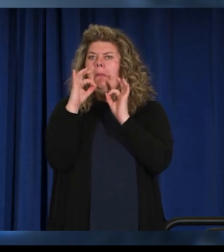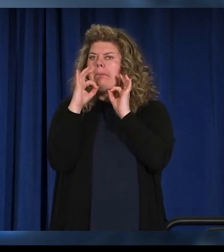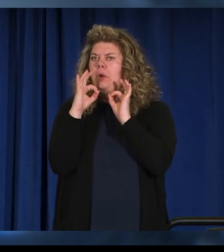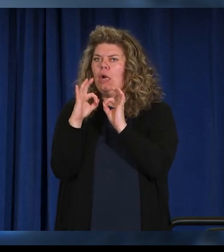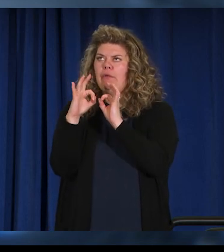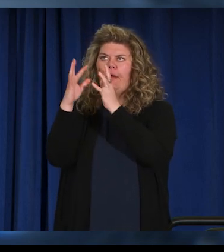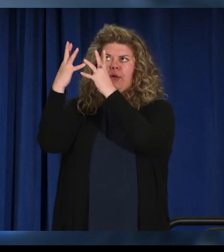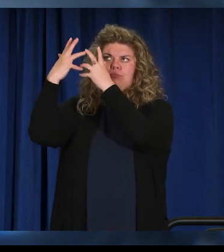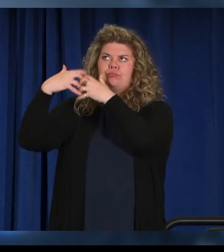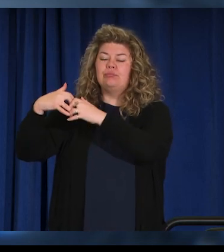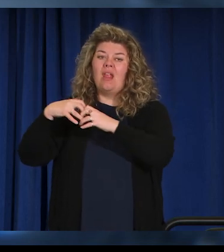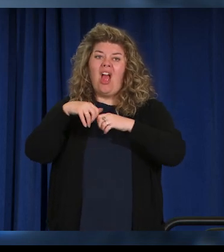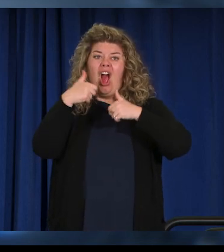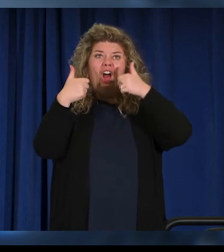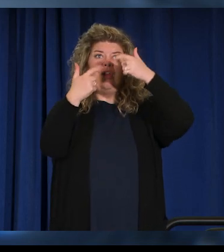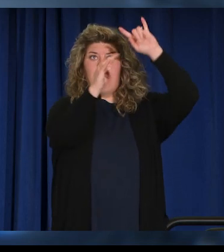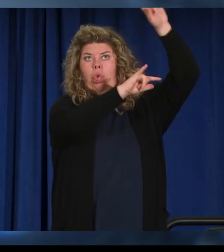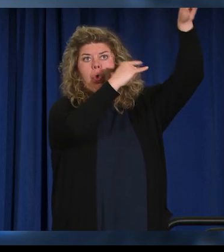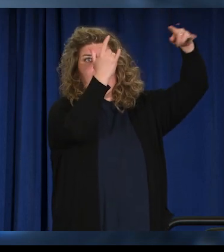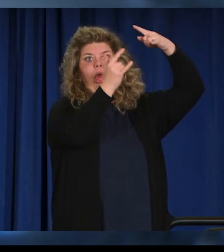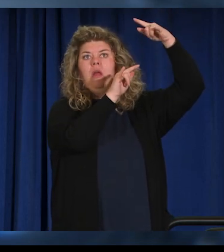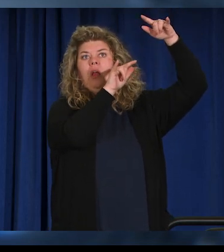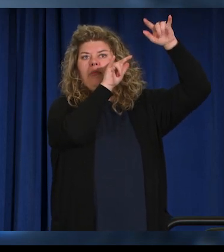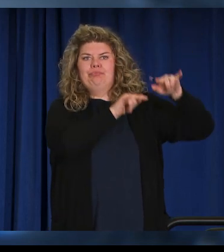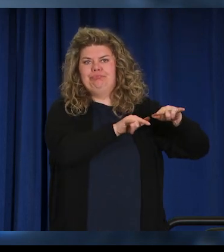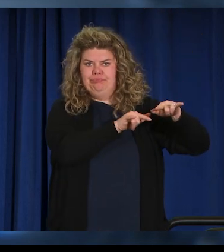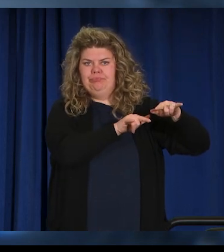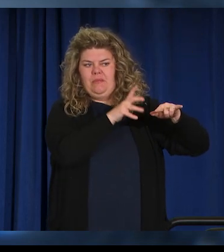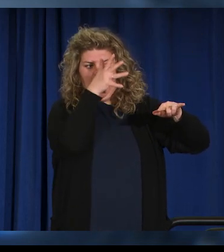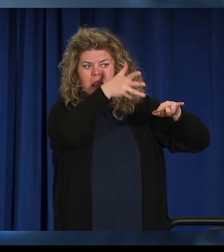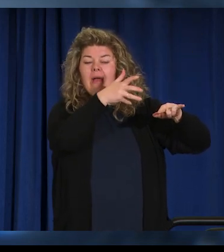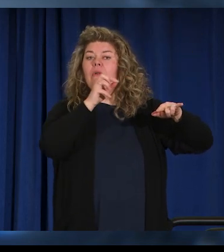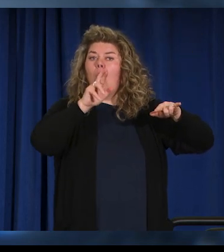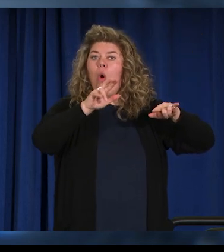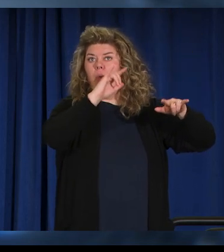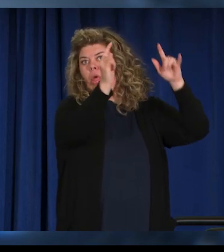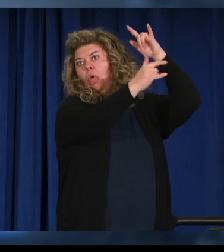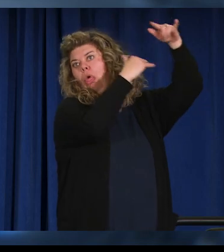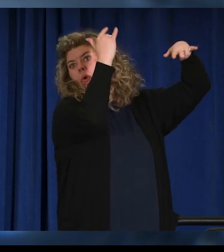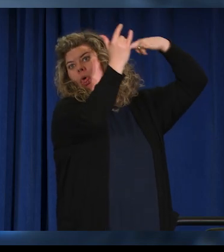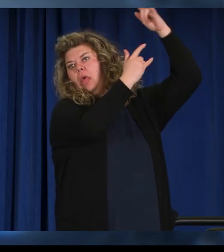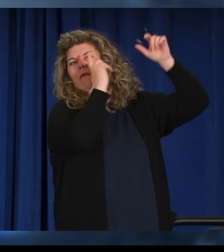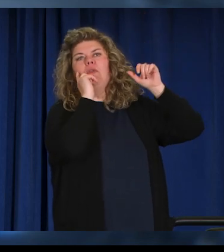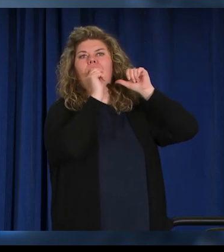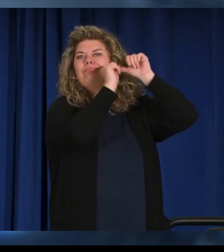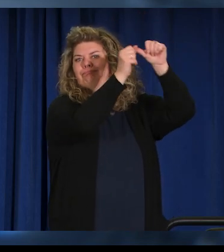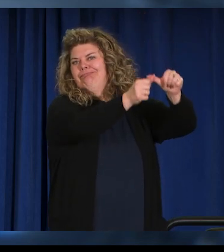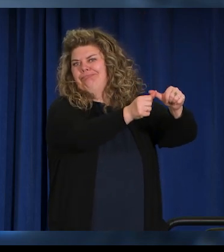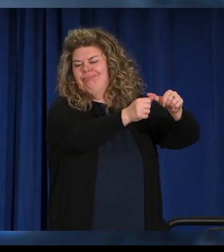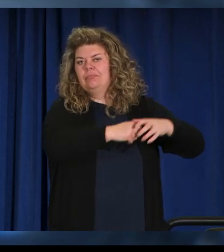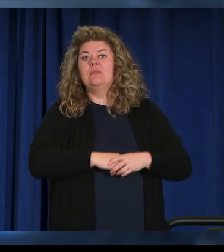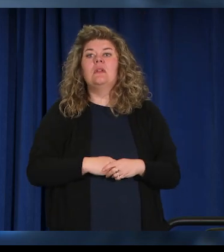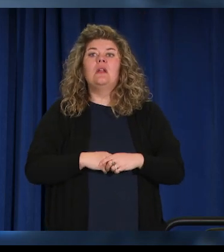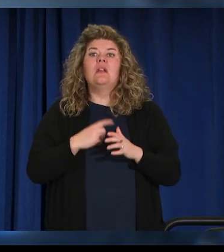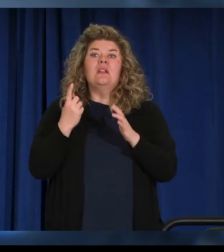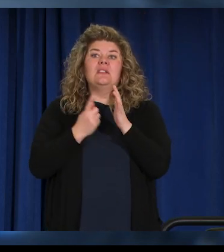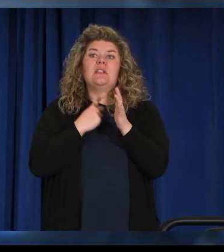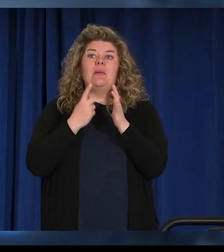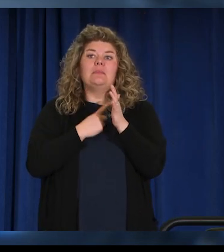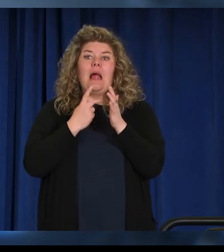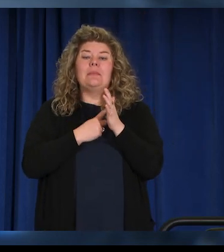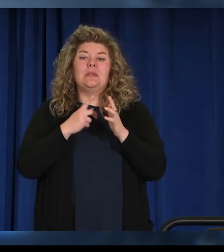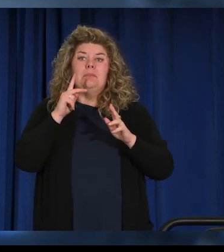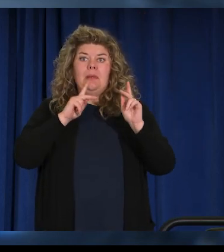but all the other planes will remain grounded or be left circling the airport for hours. Some control towers will see the